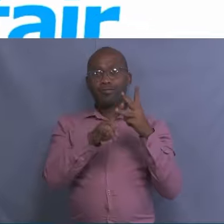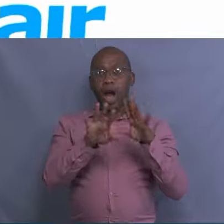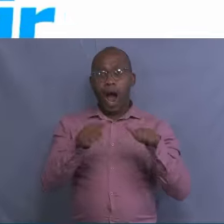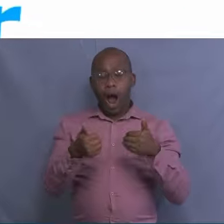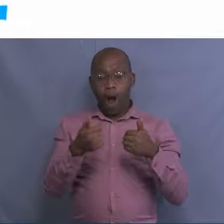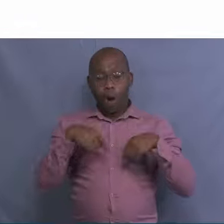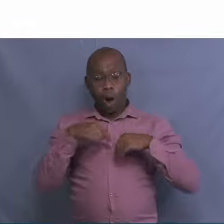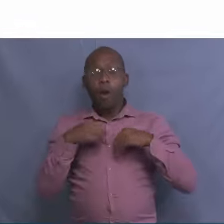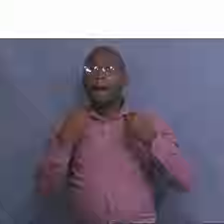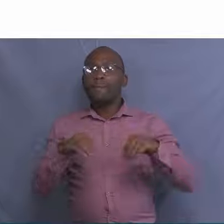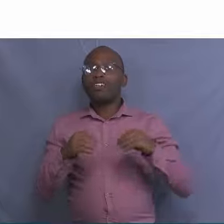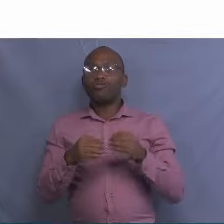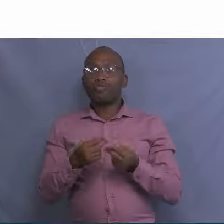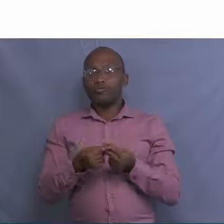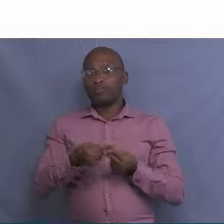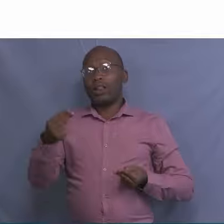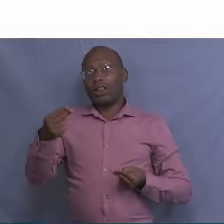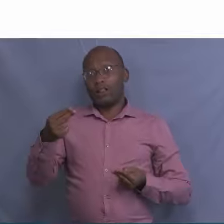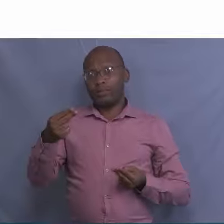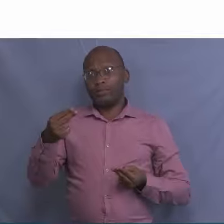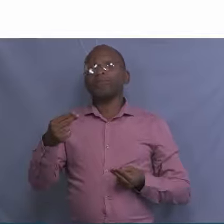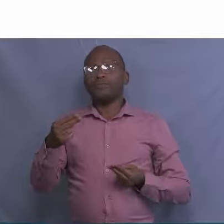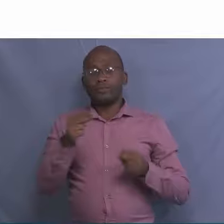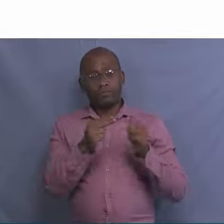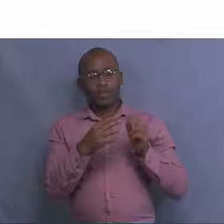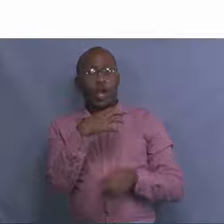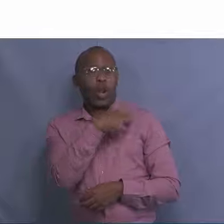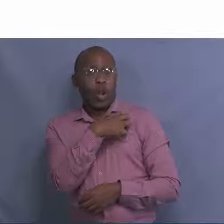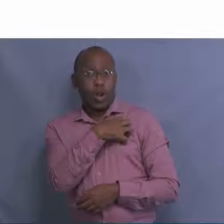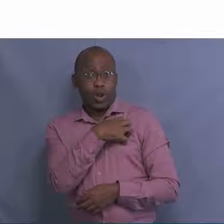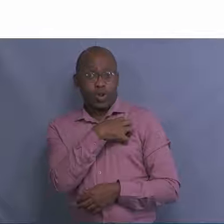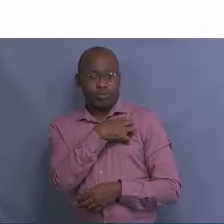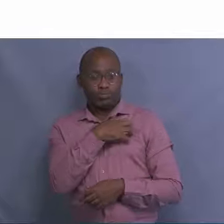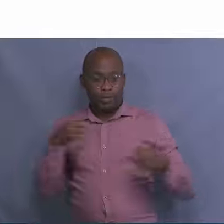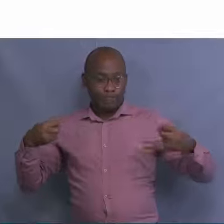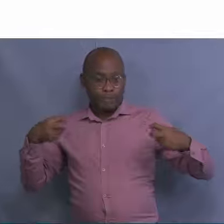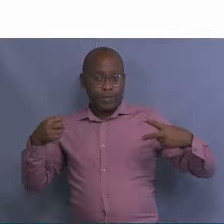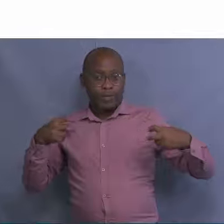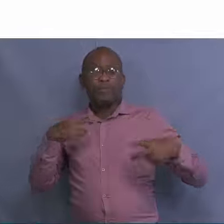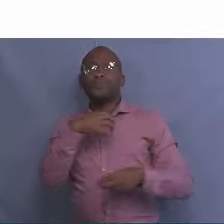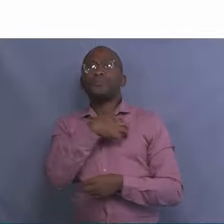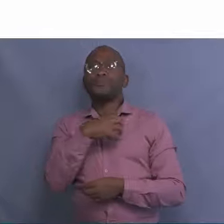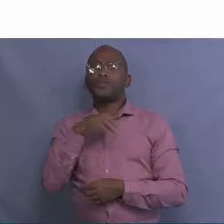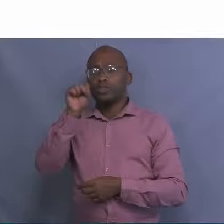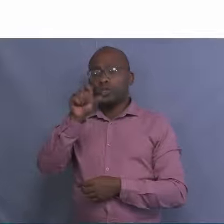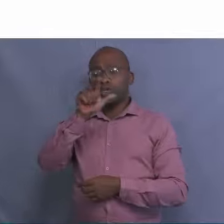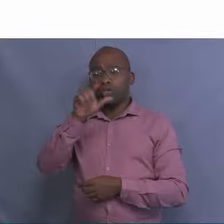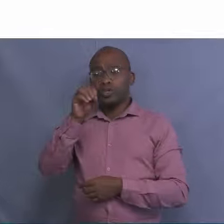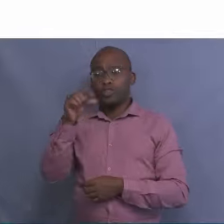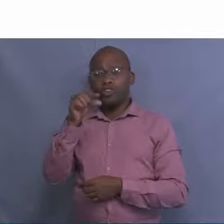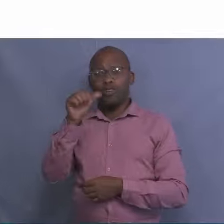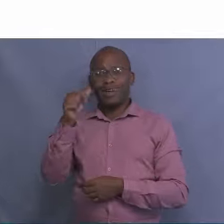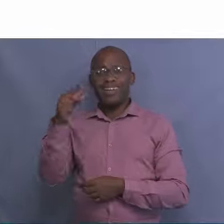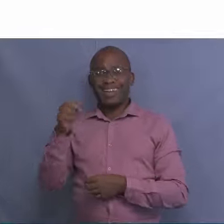So when we talk about a slogan and a logo, slogans are likable phrases made up by